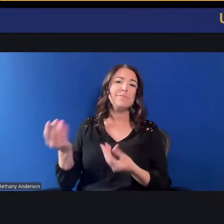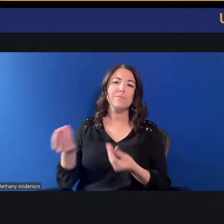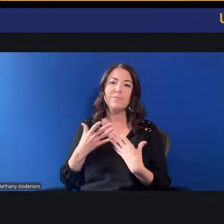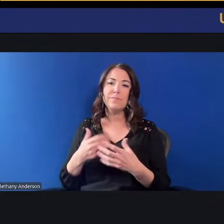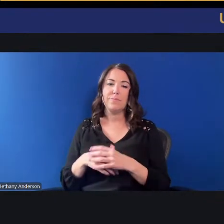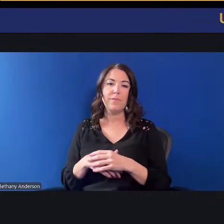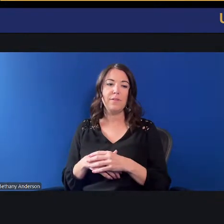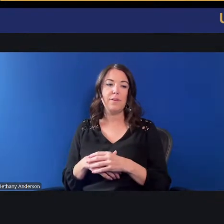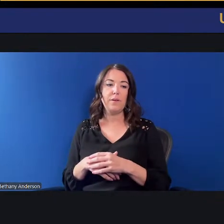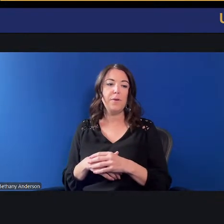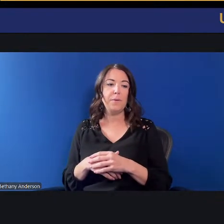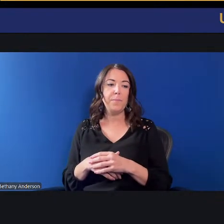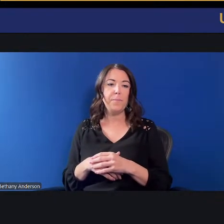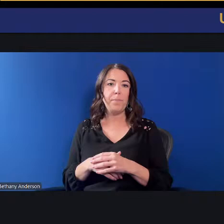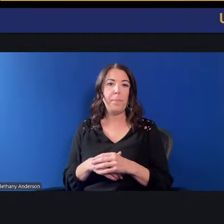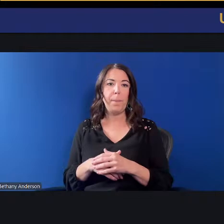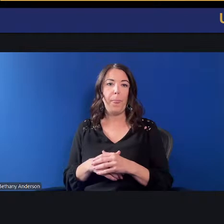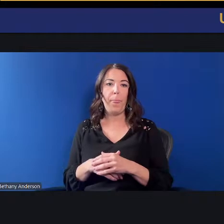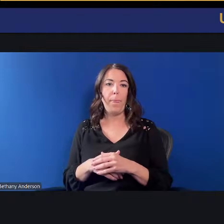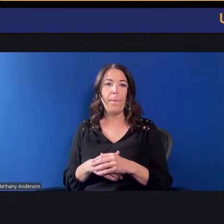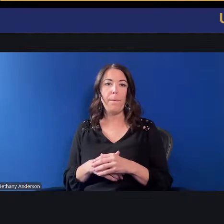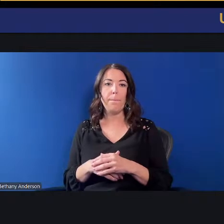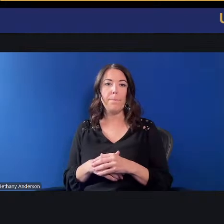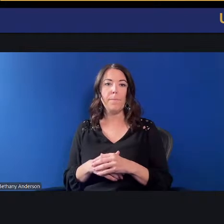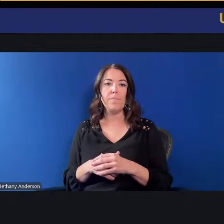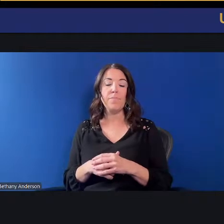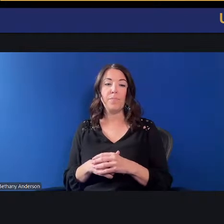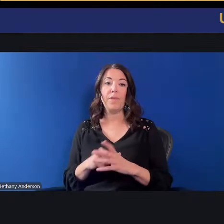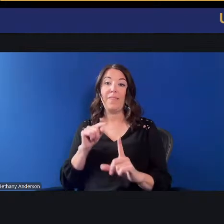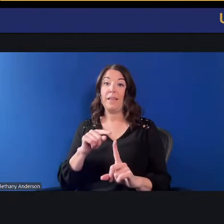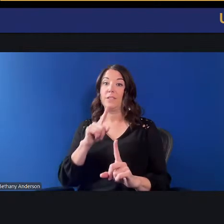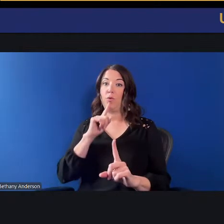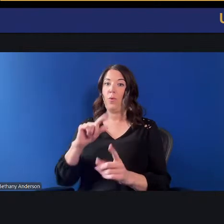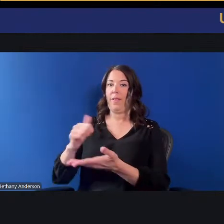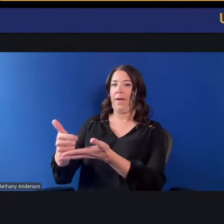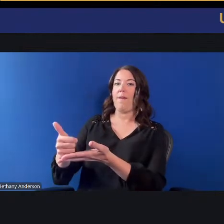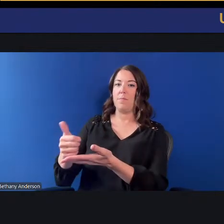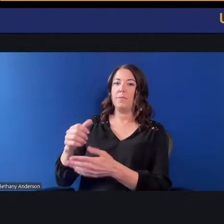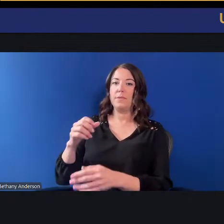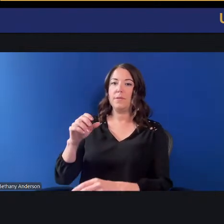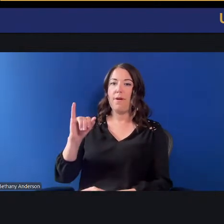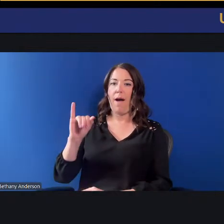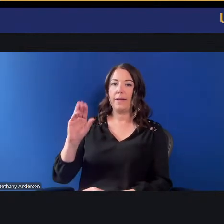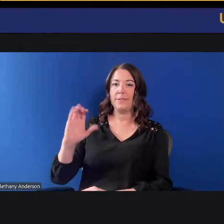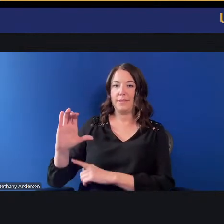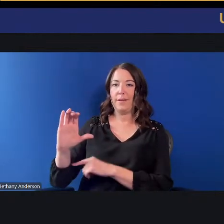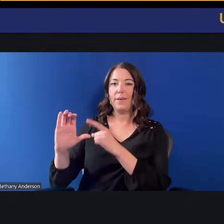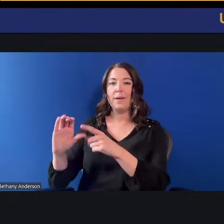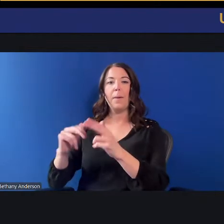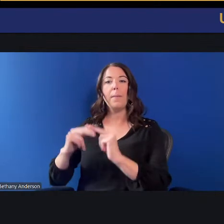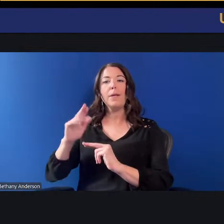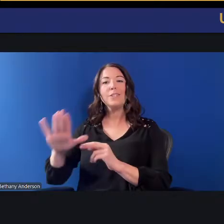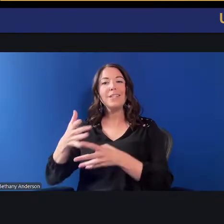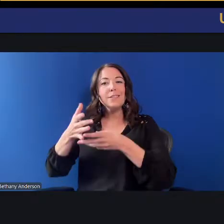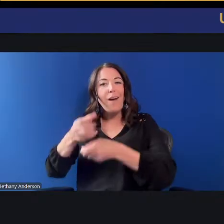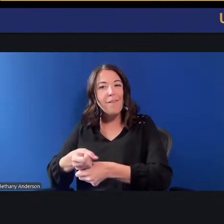they've done. I think this has really helped Isaac build his confidence, helped